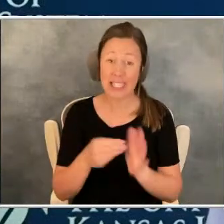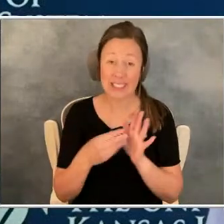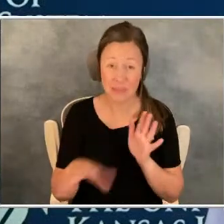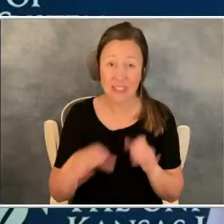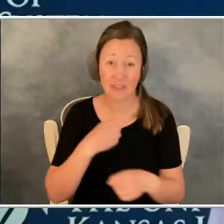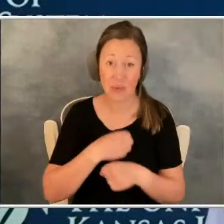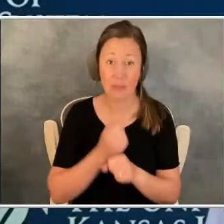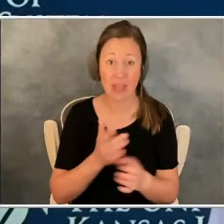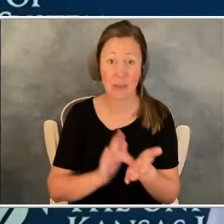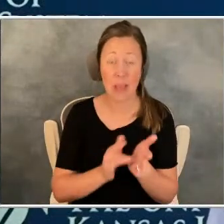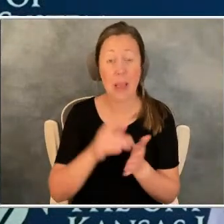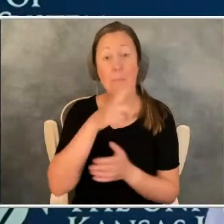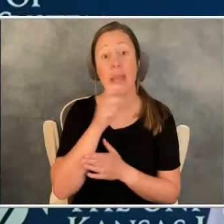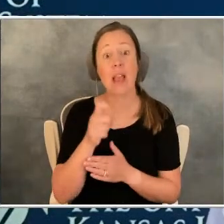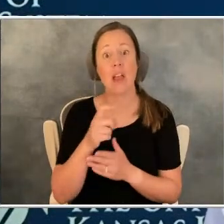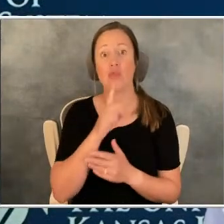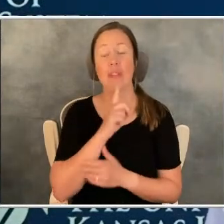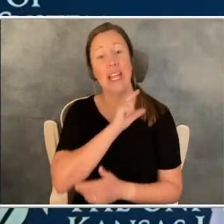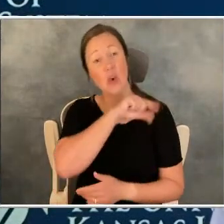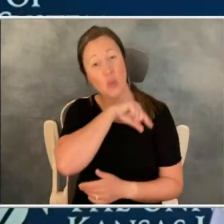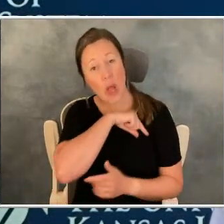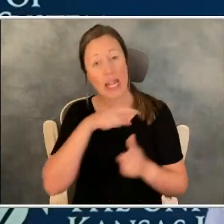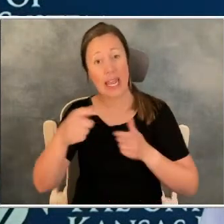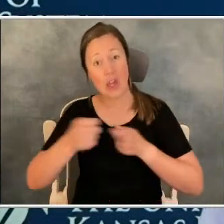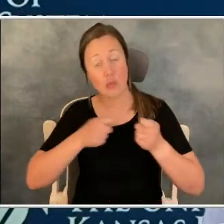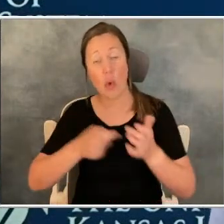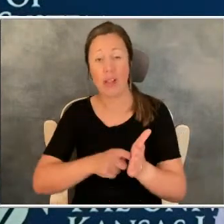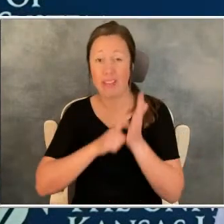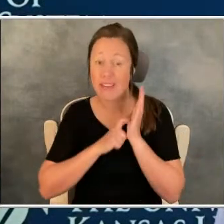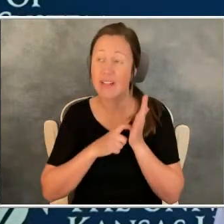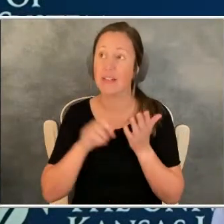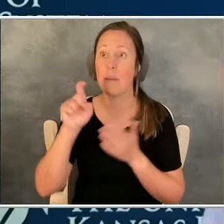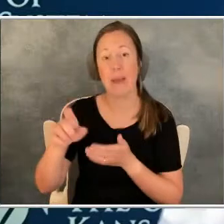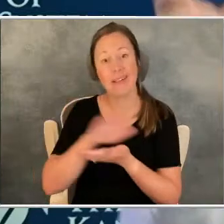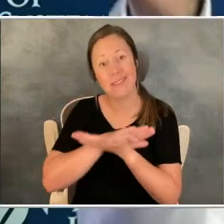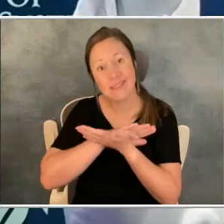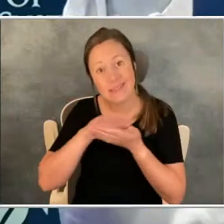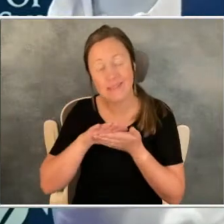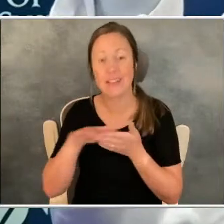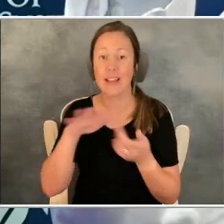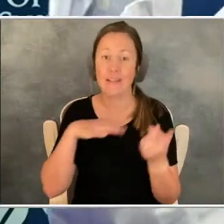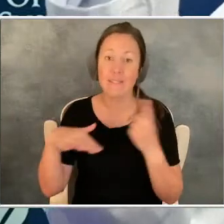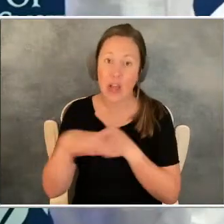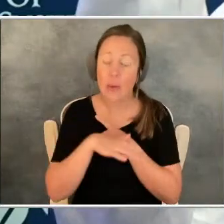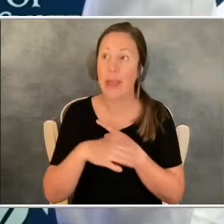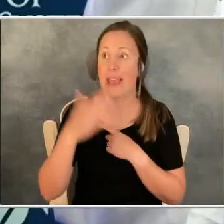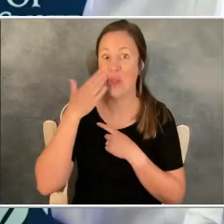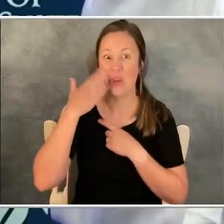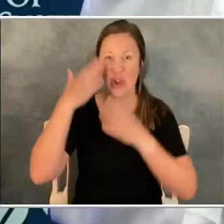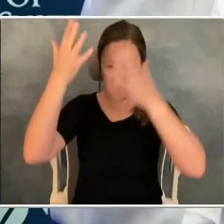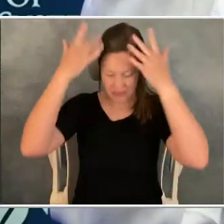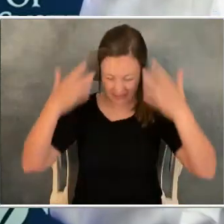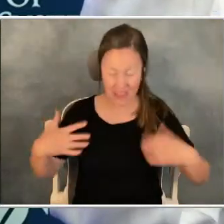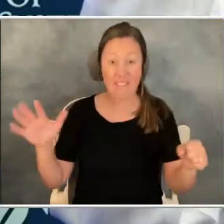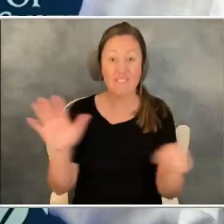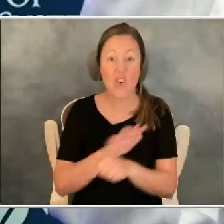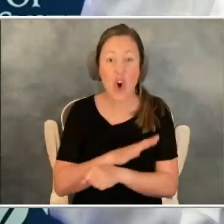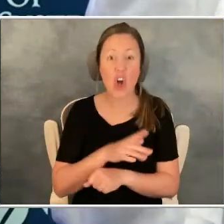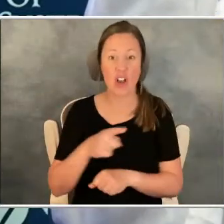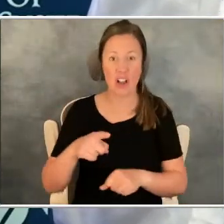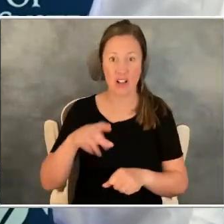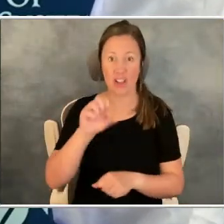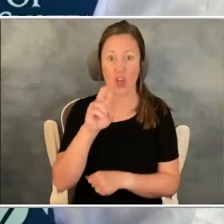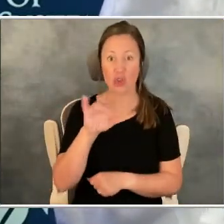because of the level of quality control you need to have, the sterile environment. You got to be in the monkey suits. You know, you got to. I mean, you can't